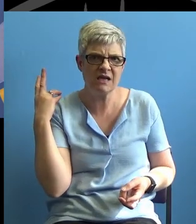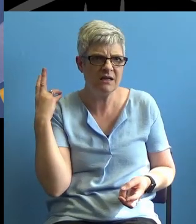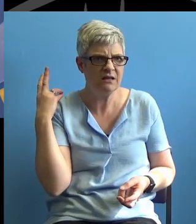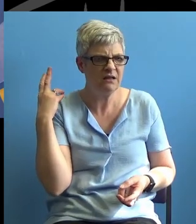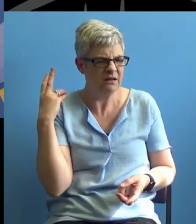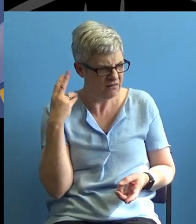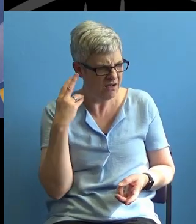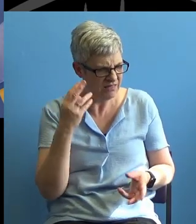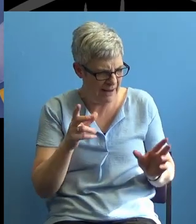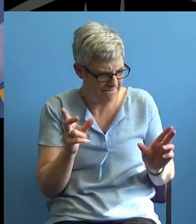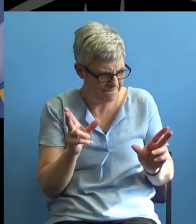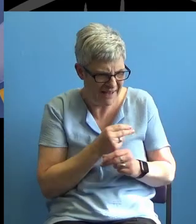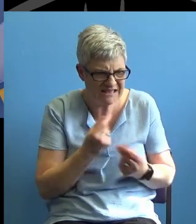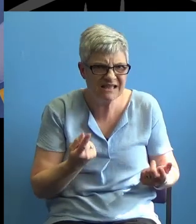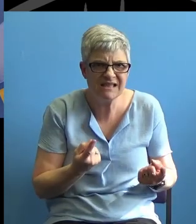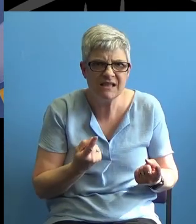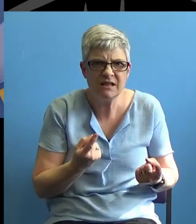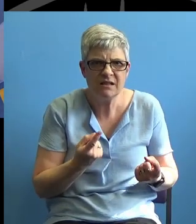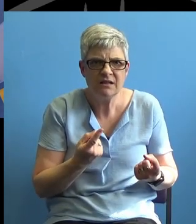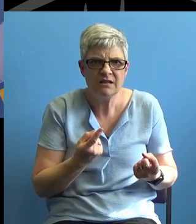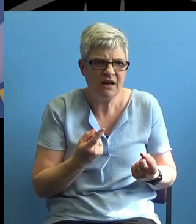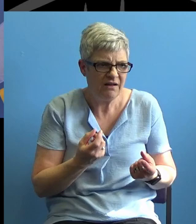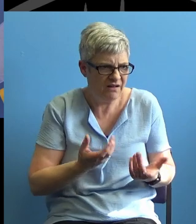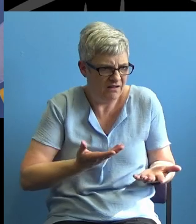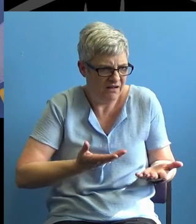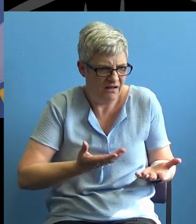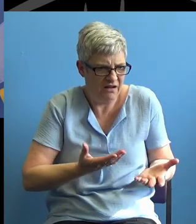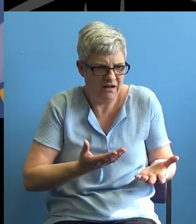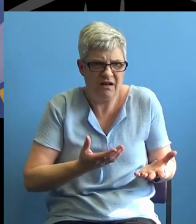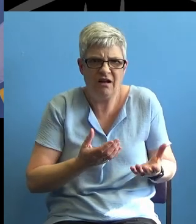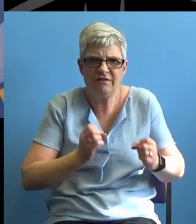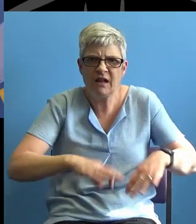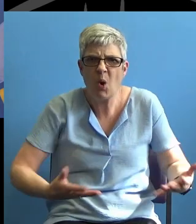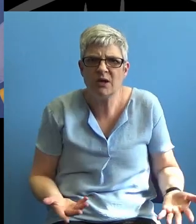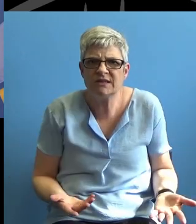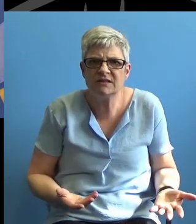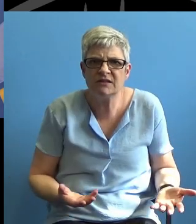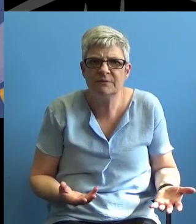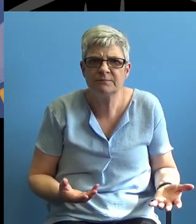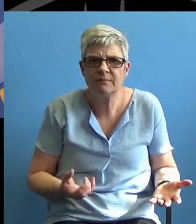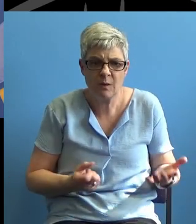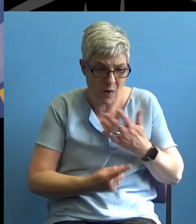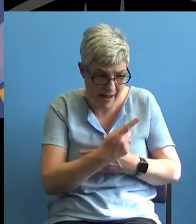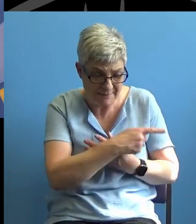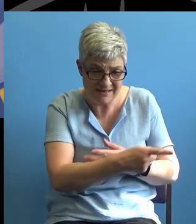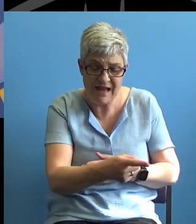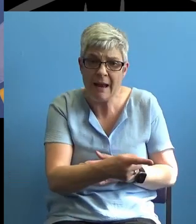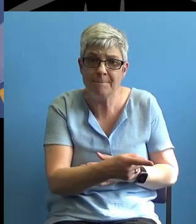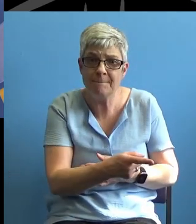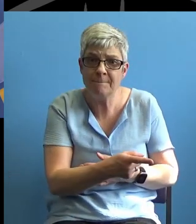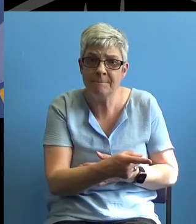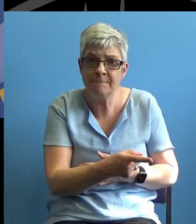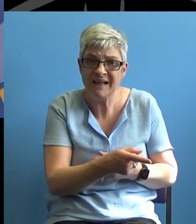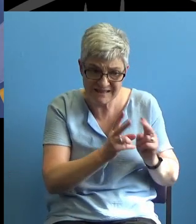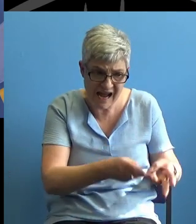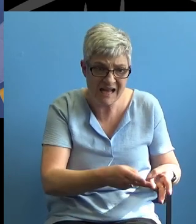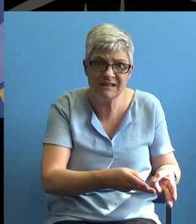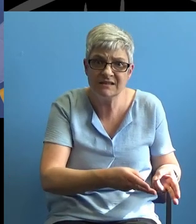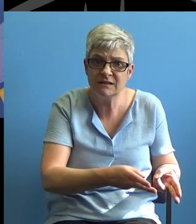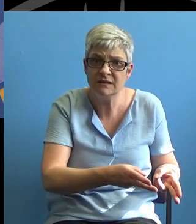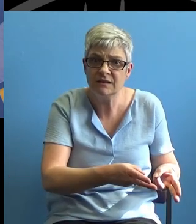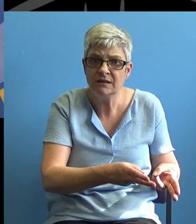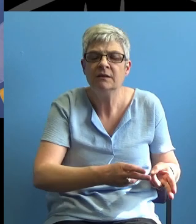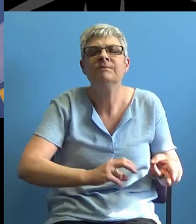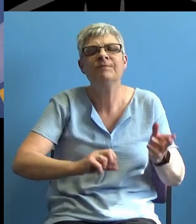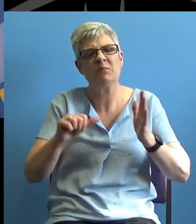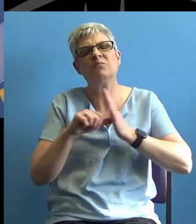are they going to miss out? Have they blown it? what's going to happen to these guys? Now,